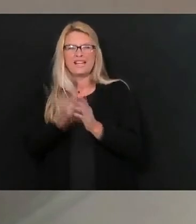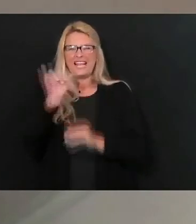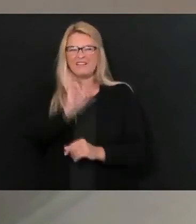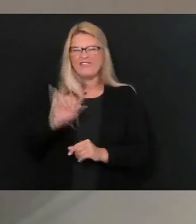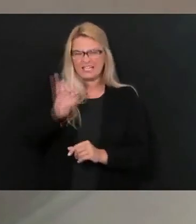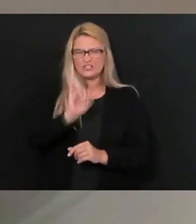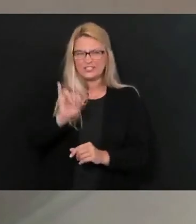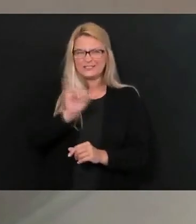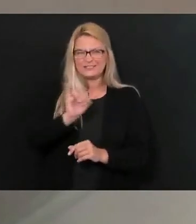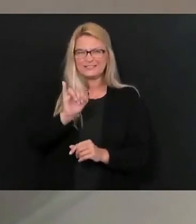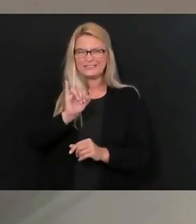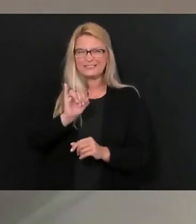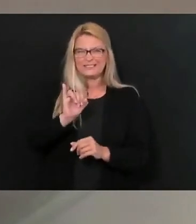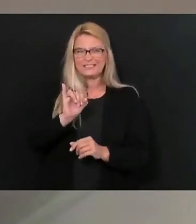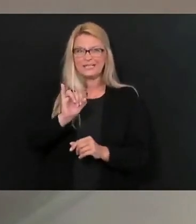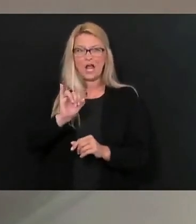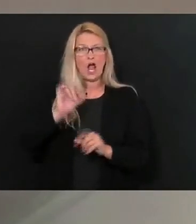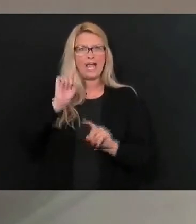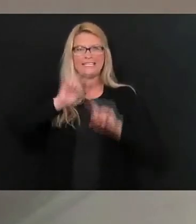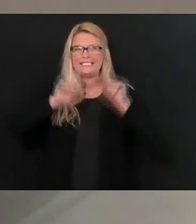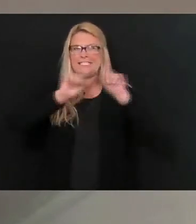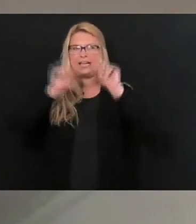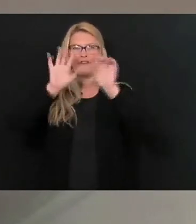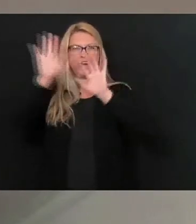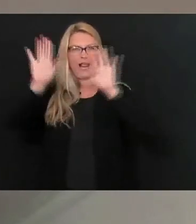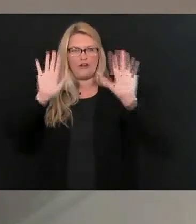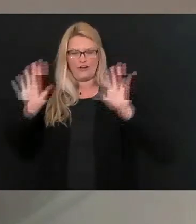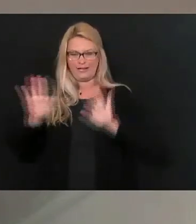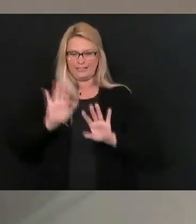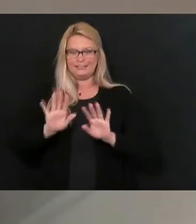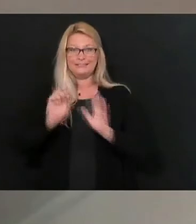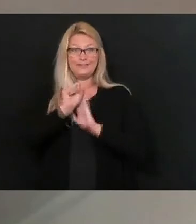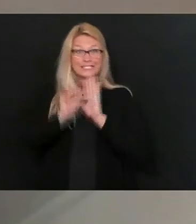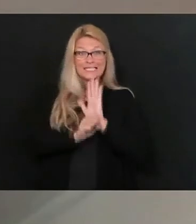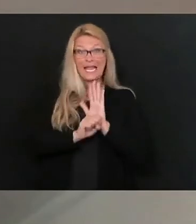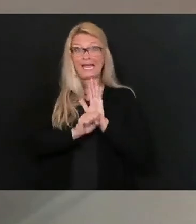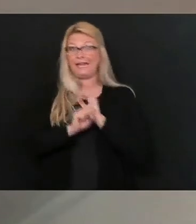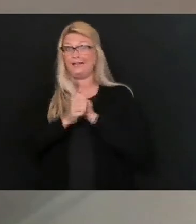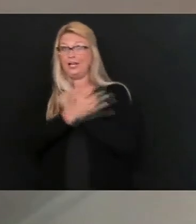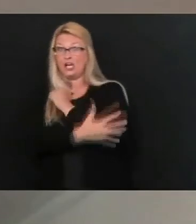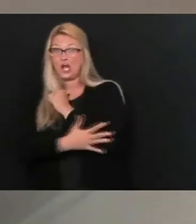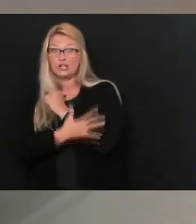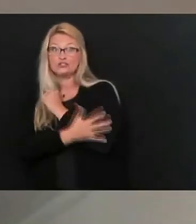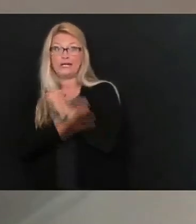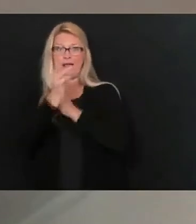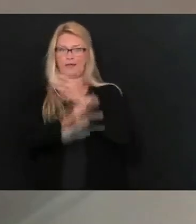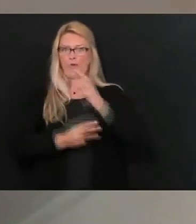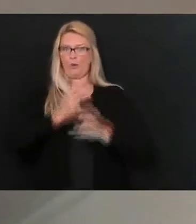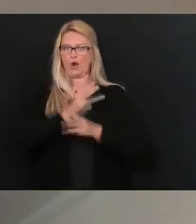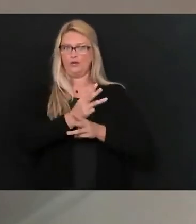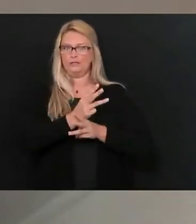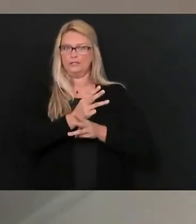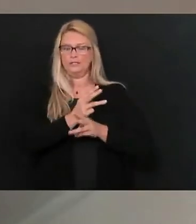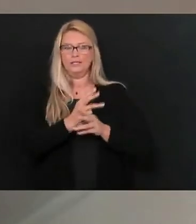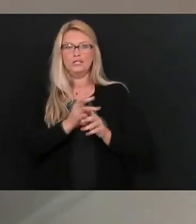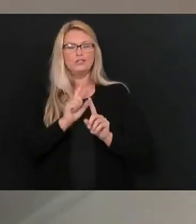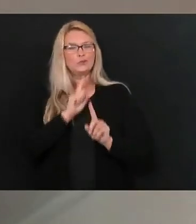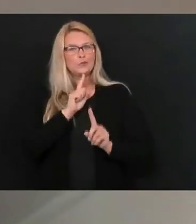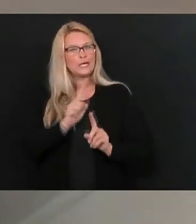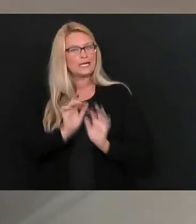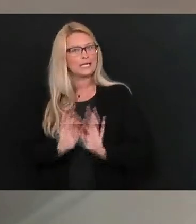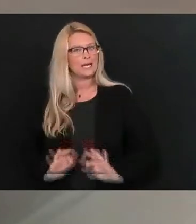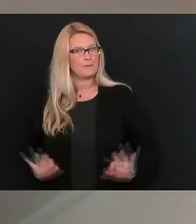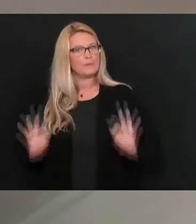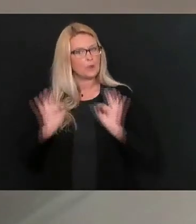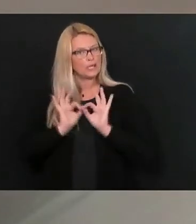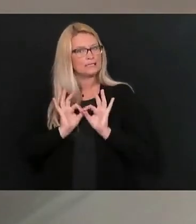infection in all parts of our state, in all parts of our country, and all parts of our world. And so I think it's really important